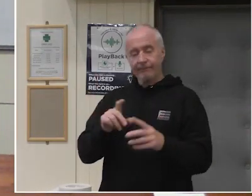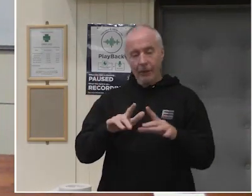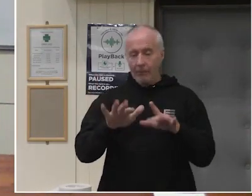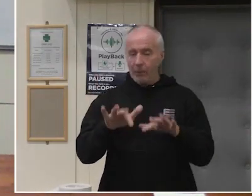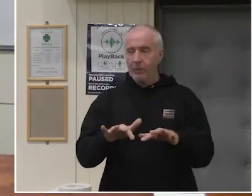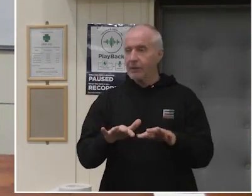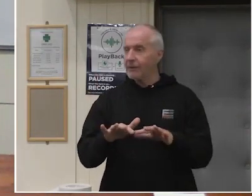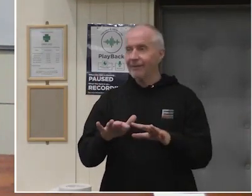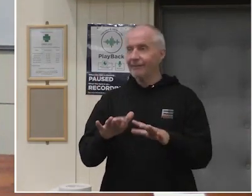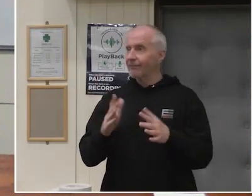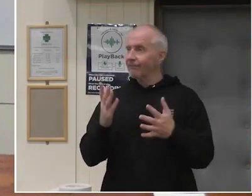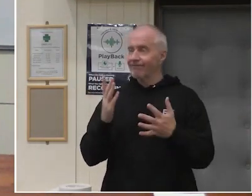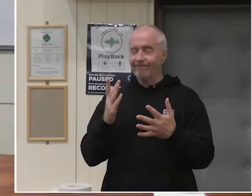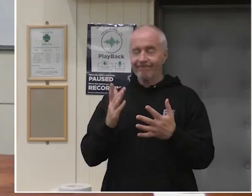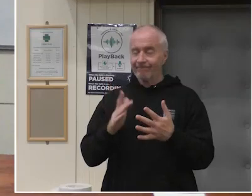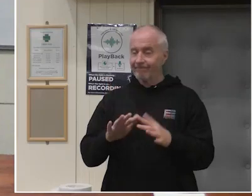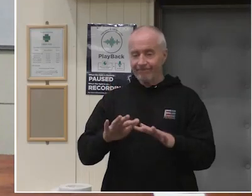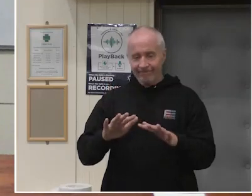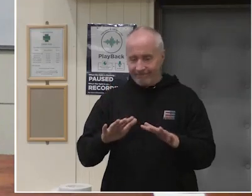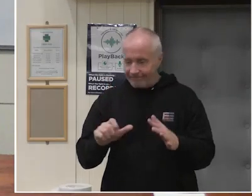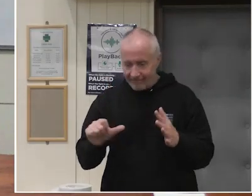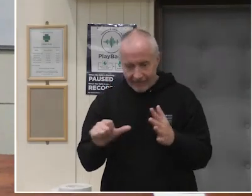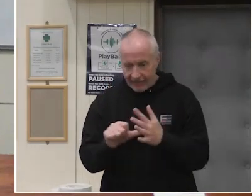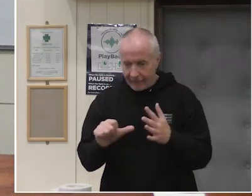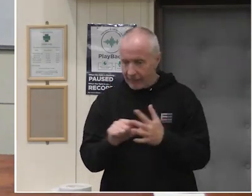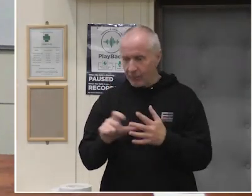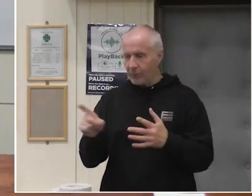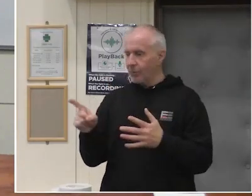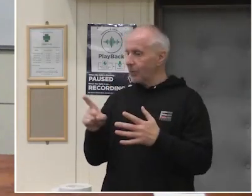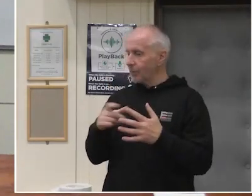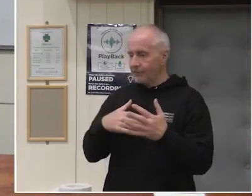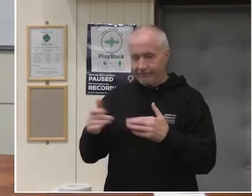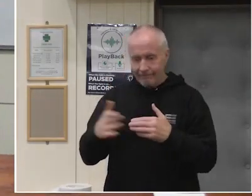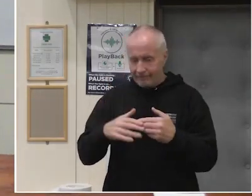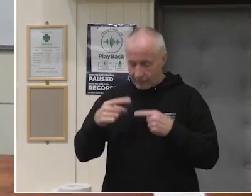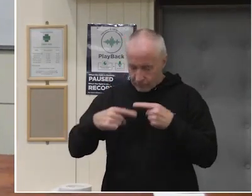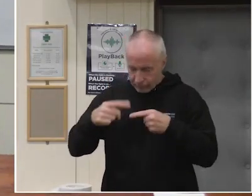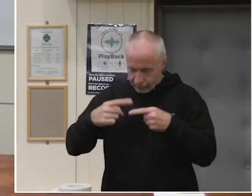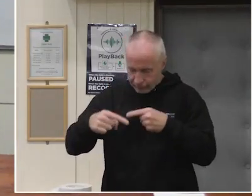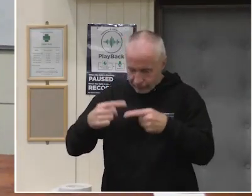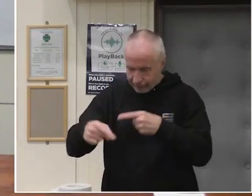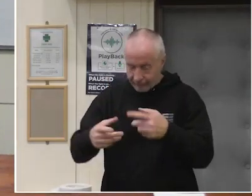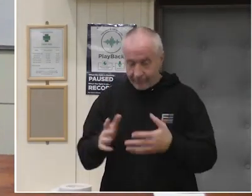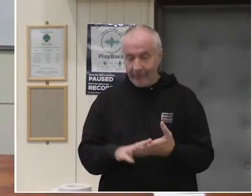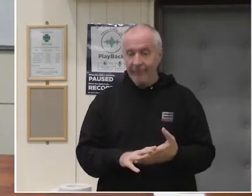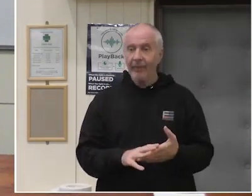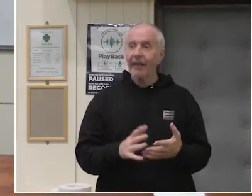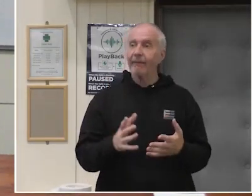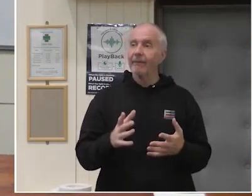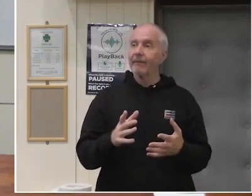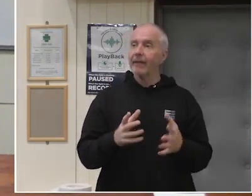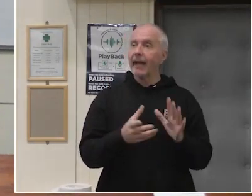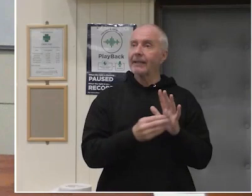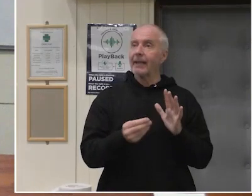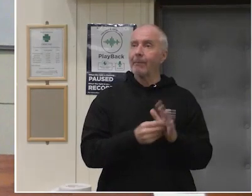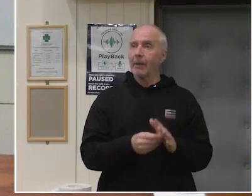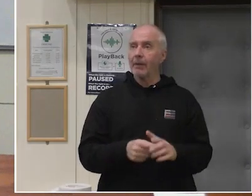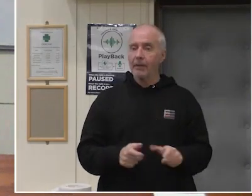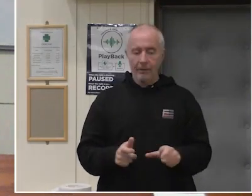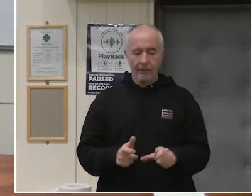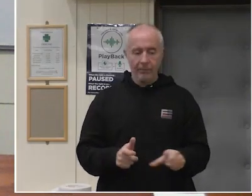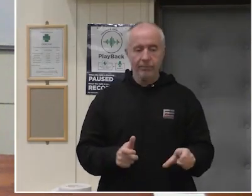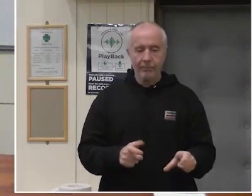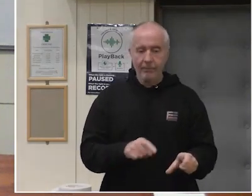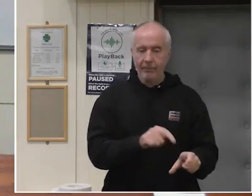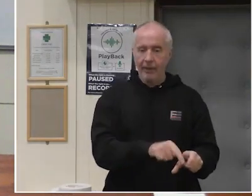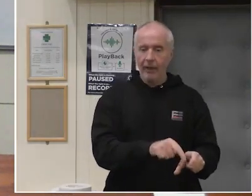it. If you was to walk up to the computer that's running this application and touch its keyboard, touch its mouse, it'll immediately start